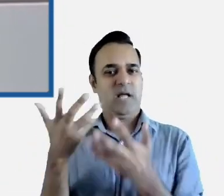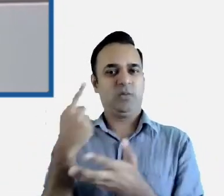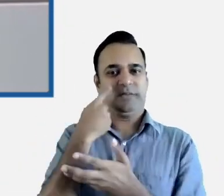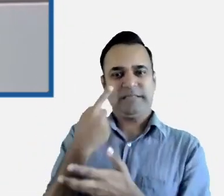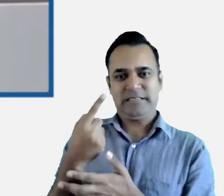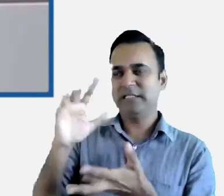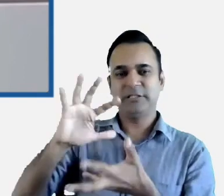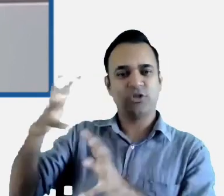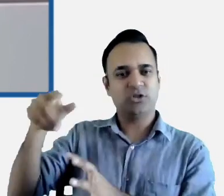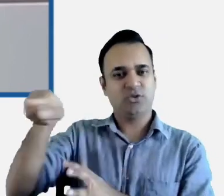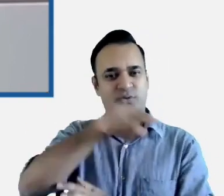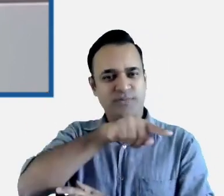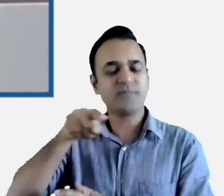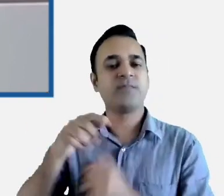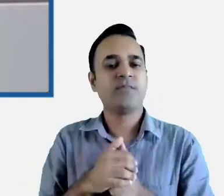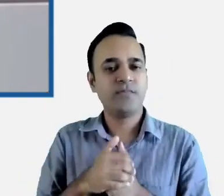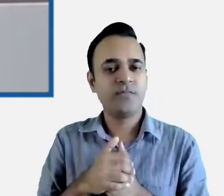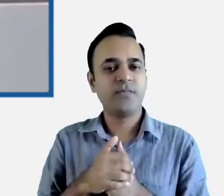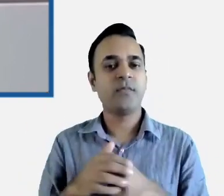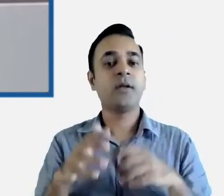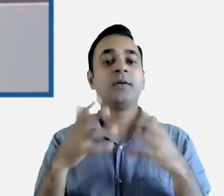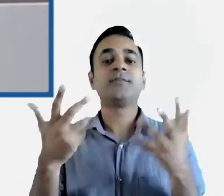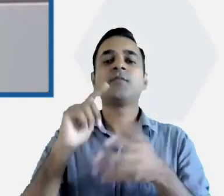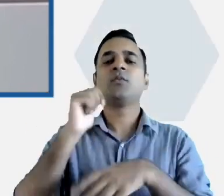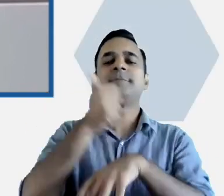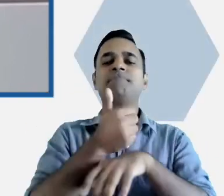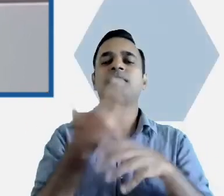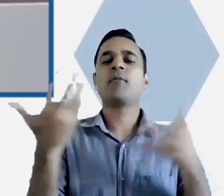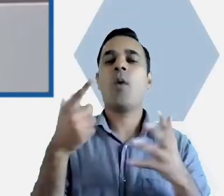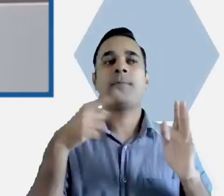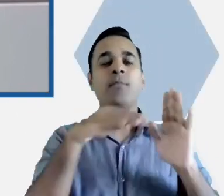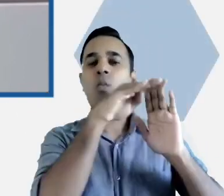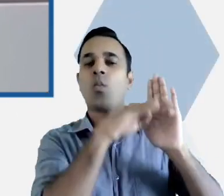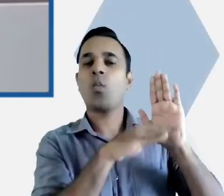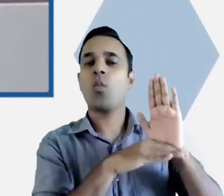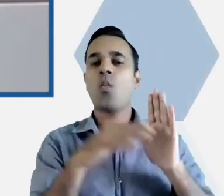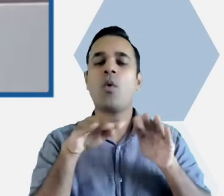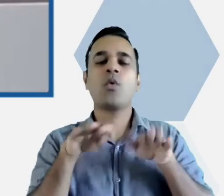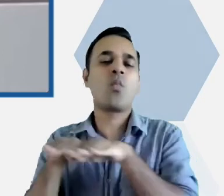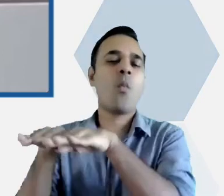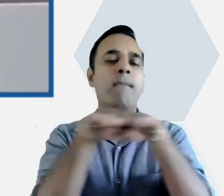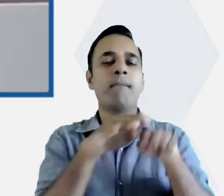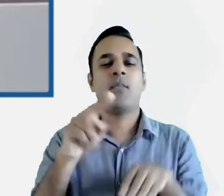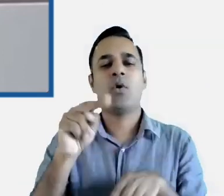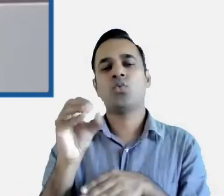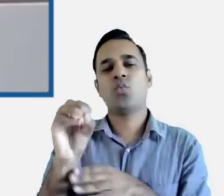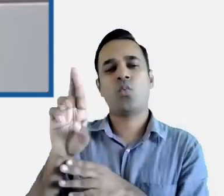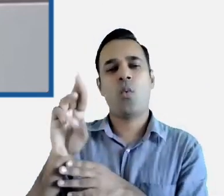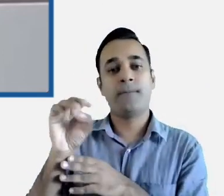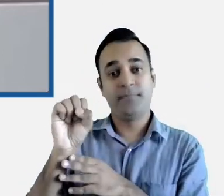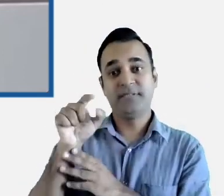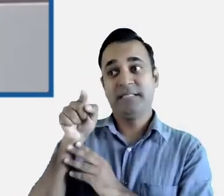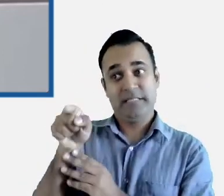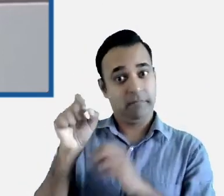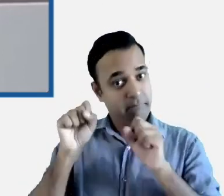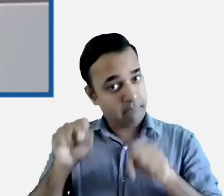carries information to facilitate understanding, and hopefully through understanding we'll get take-up. So I'll mention those two for now,